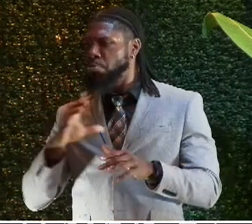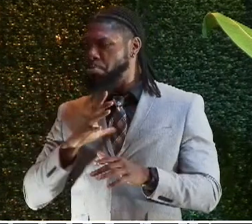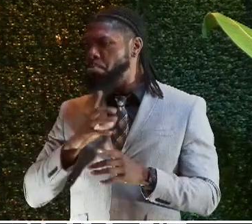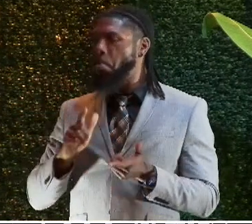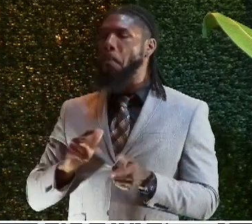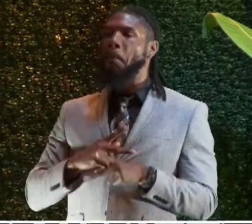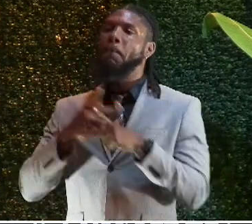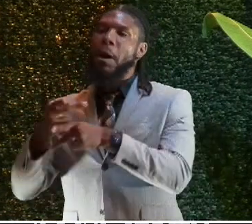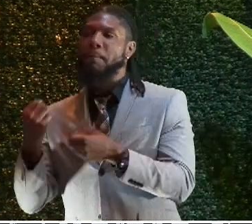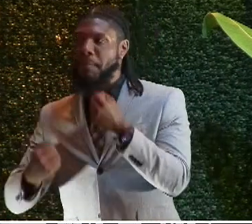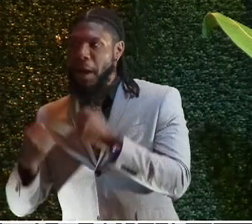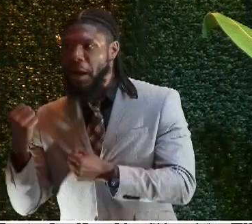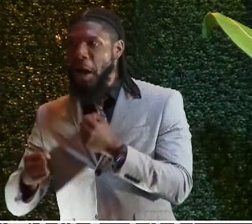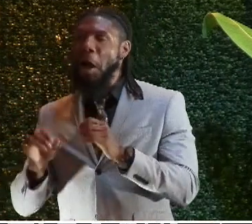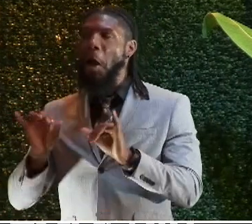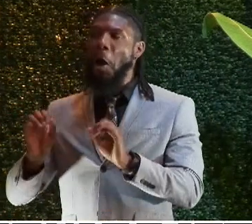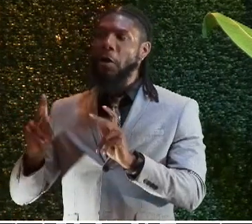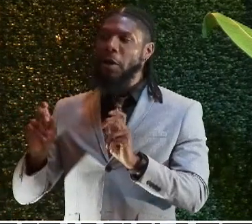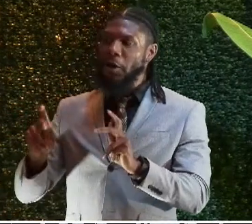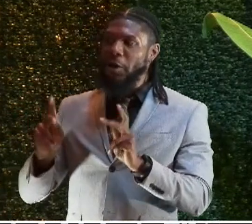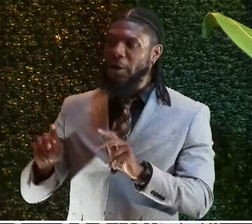blah.